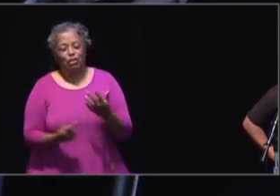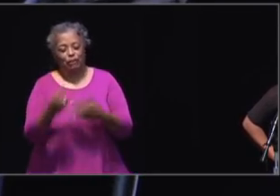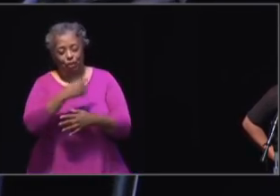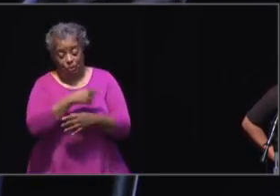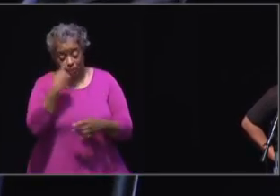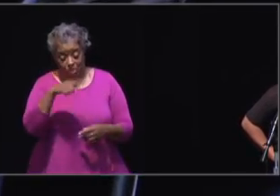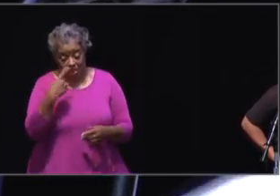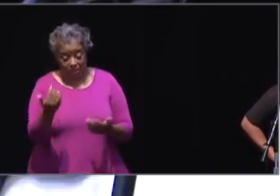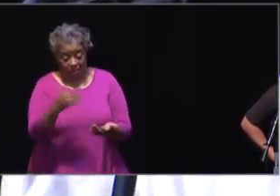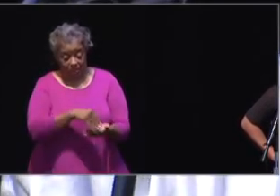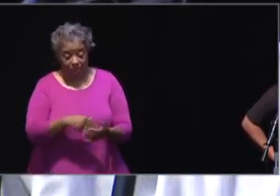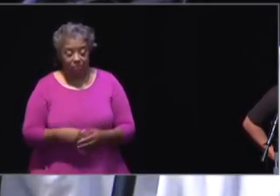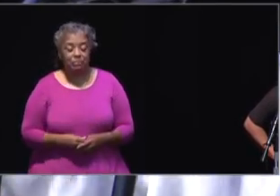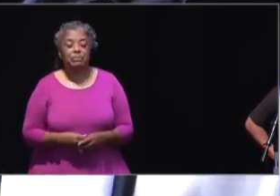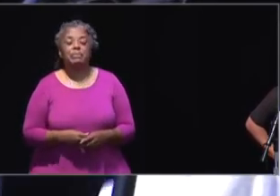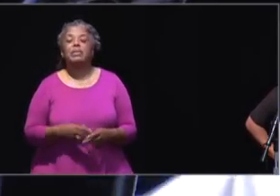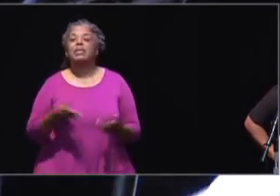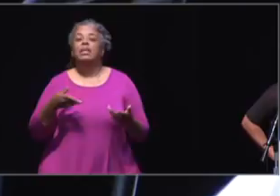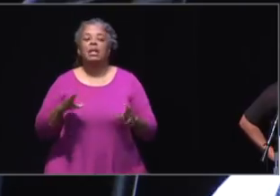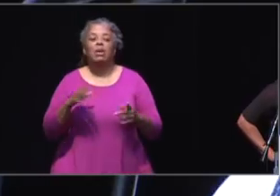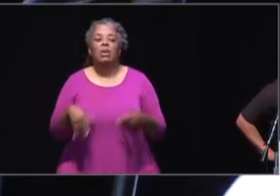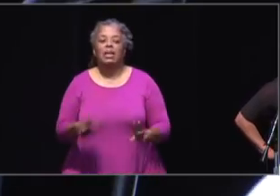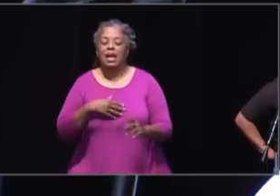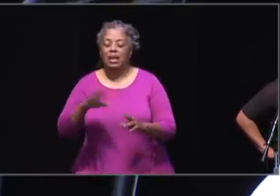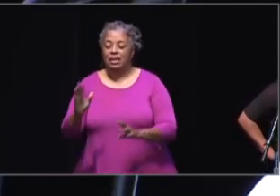Okay, here we go. Now let us